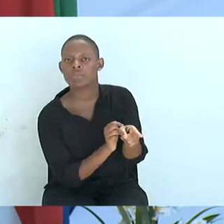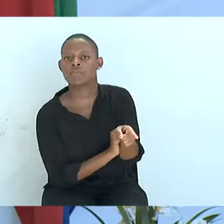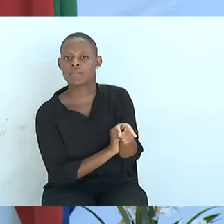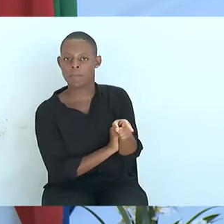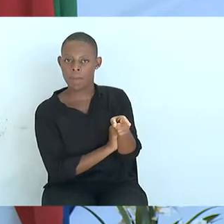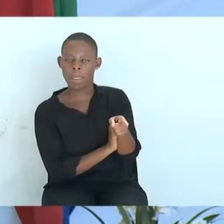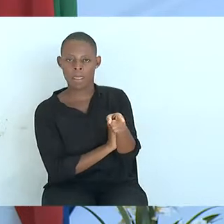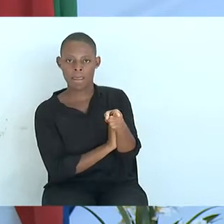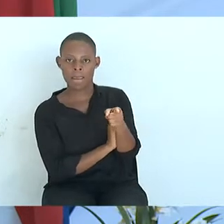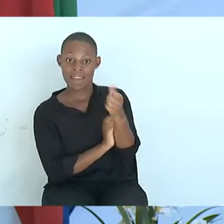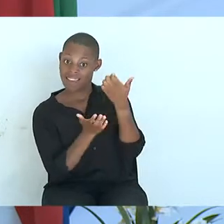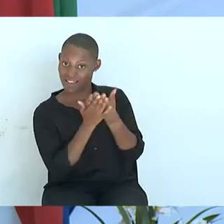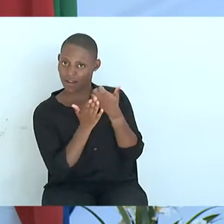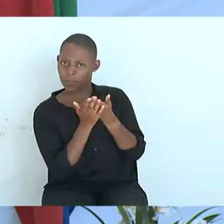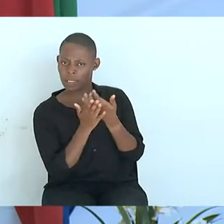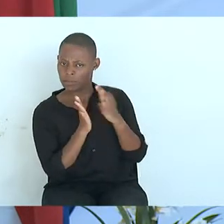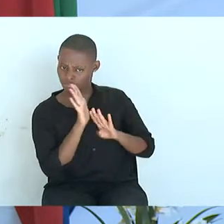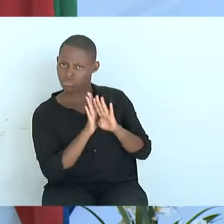Eastern Cape.